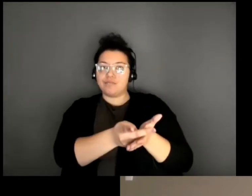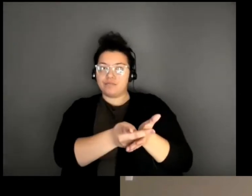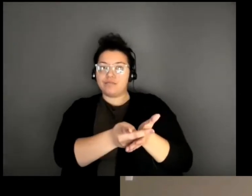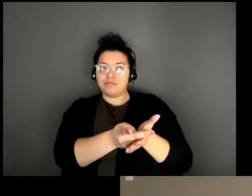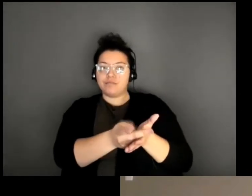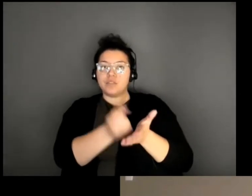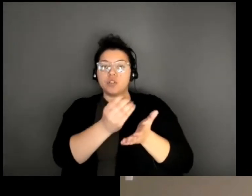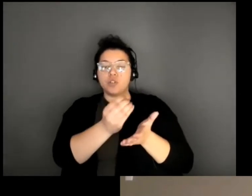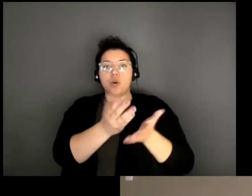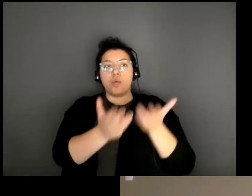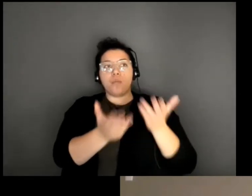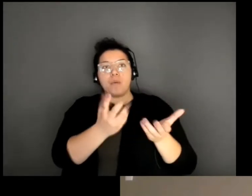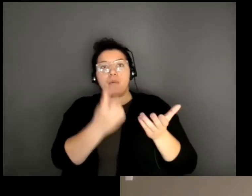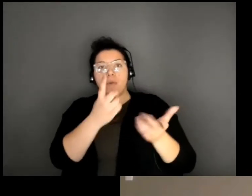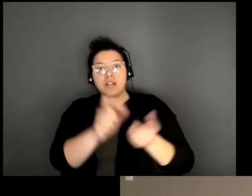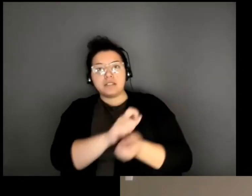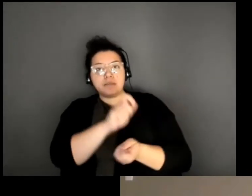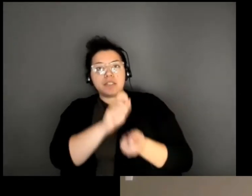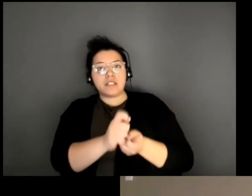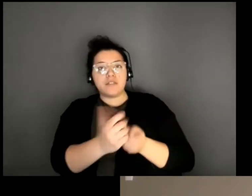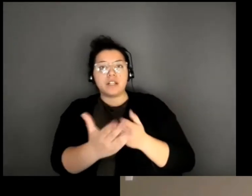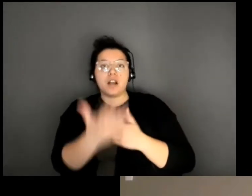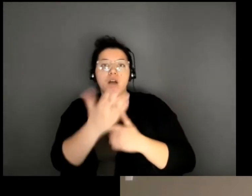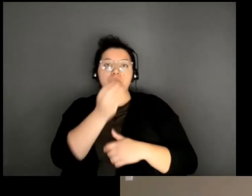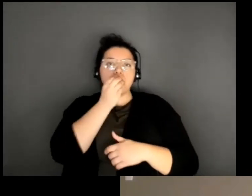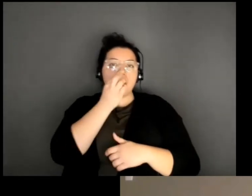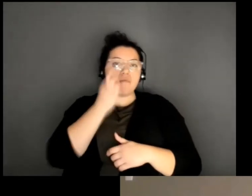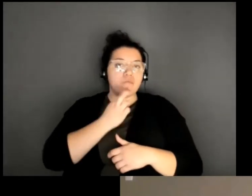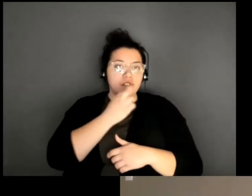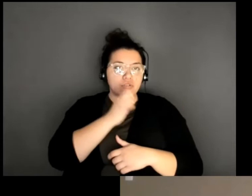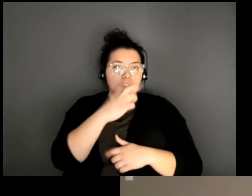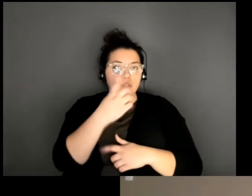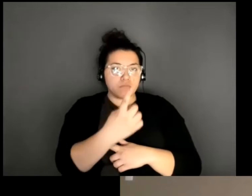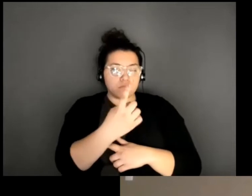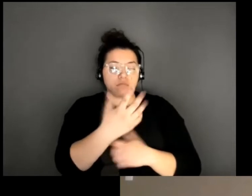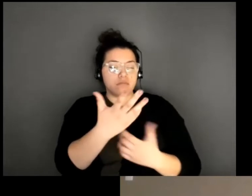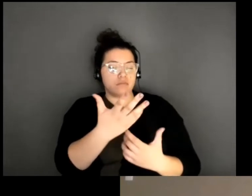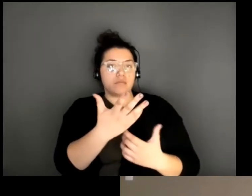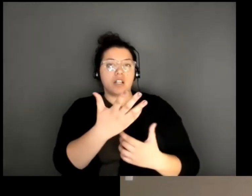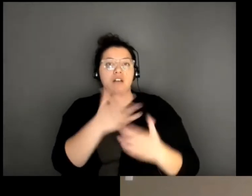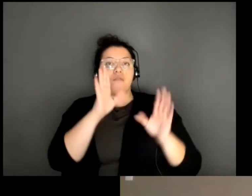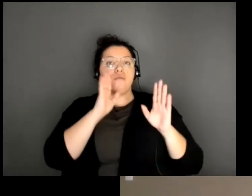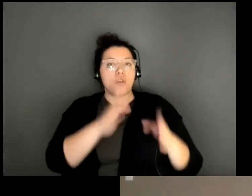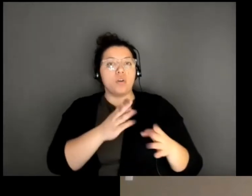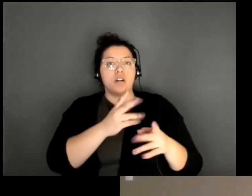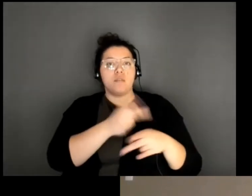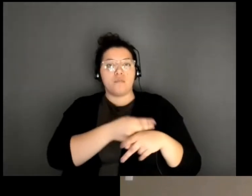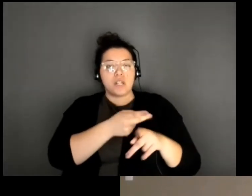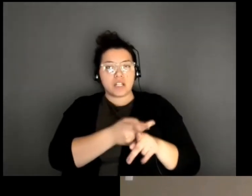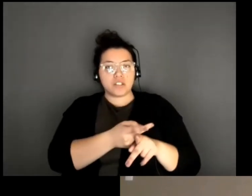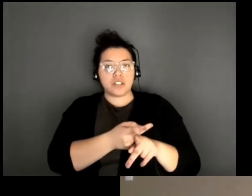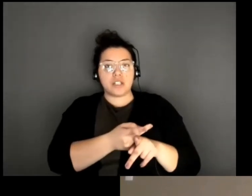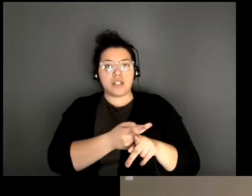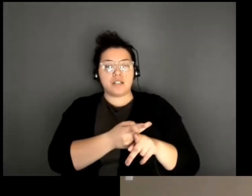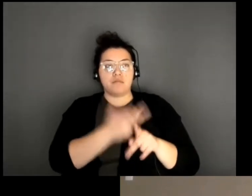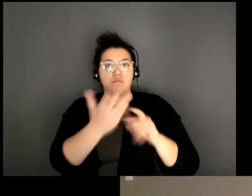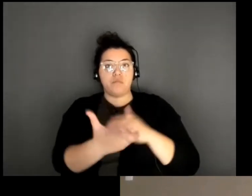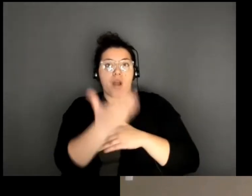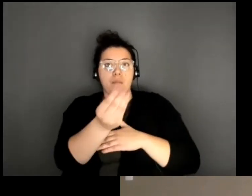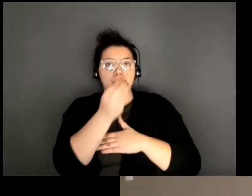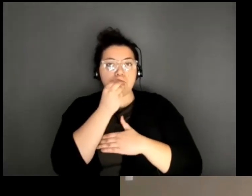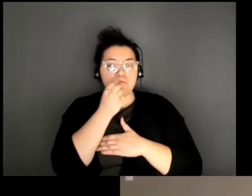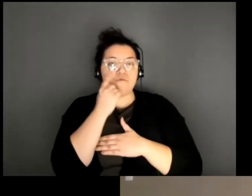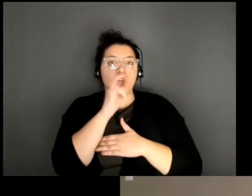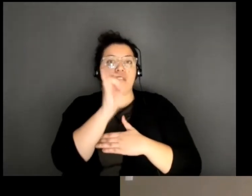specific outlet, our breakfast restaurant, and you'd be focusing on the production, for example, of, breakfast for that specific